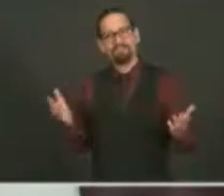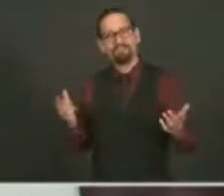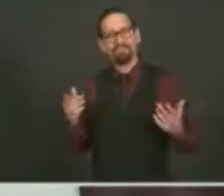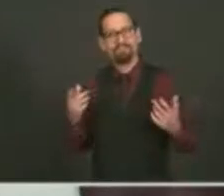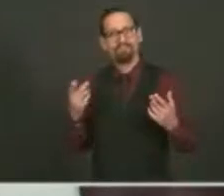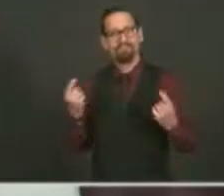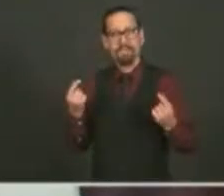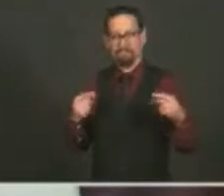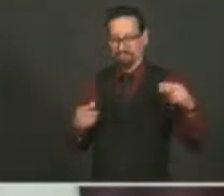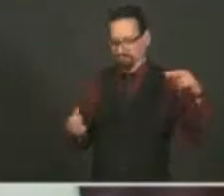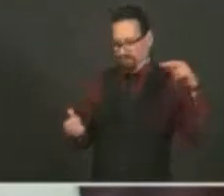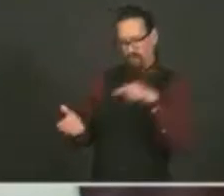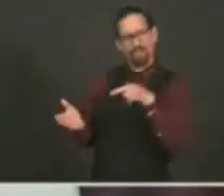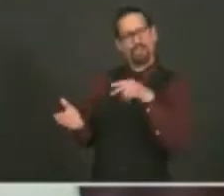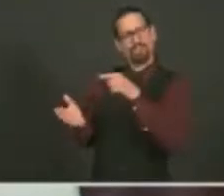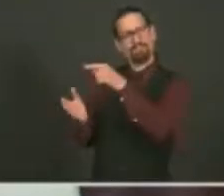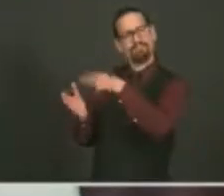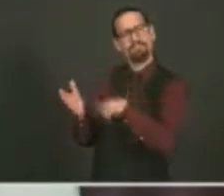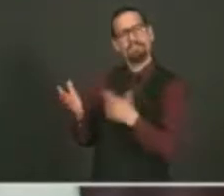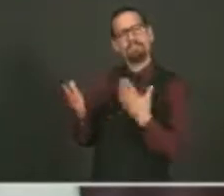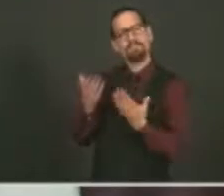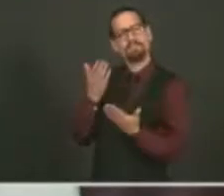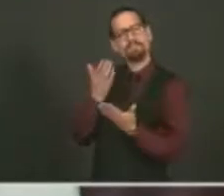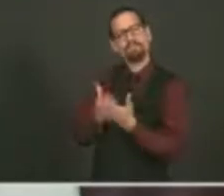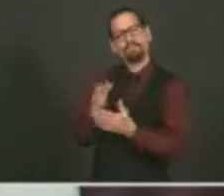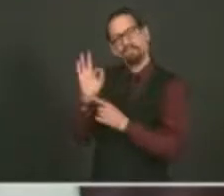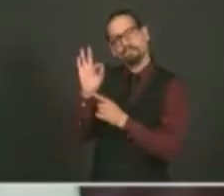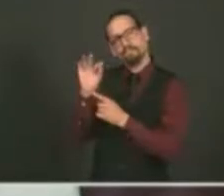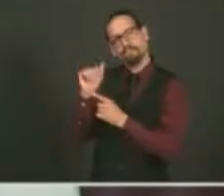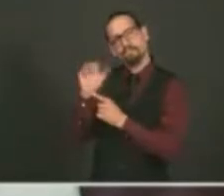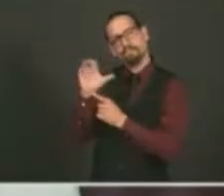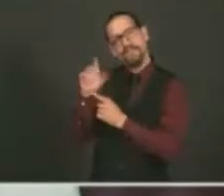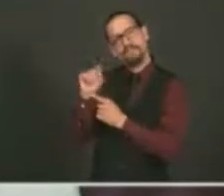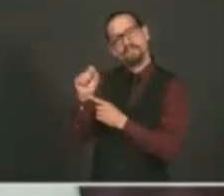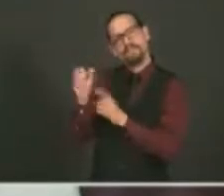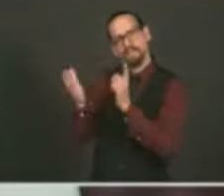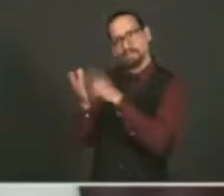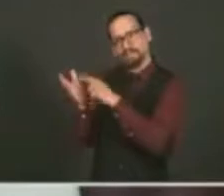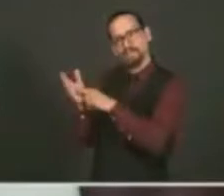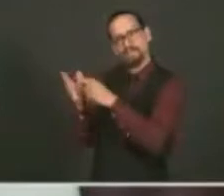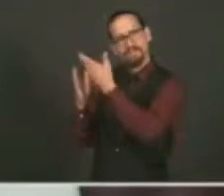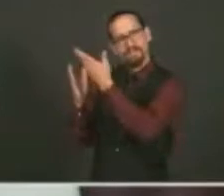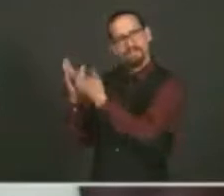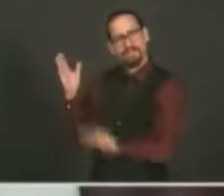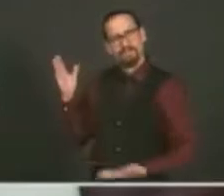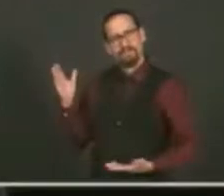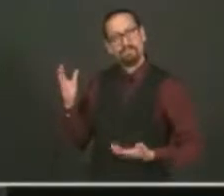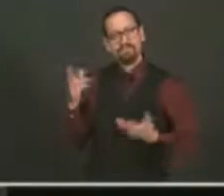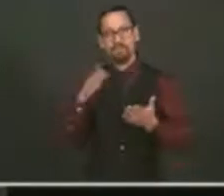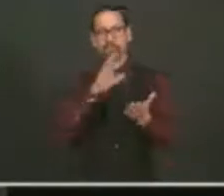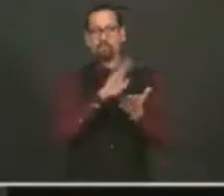no widespread spread, and the kids who are at home learning are getting sick at the same rate, actually at a higher rate.